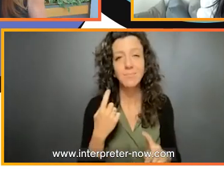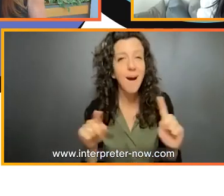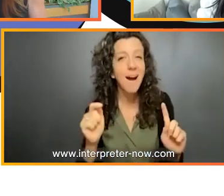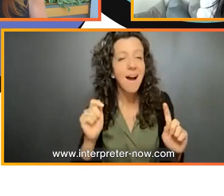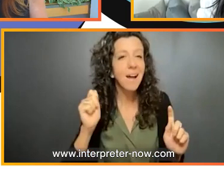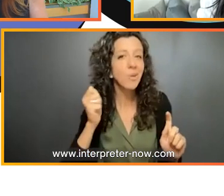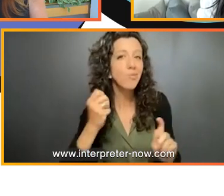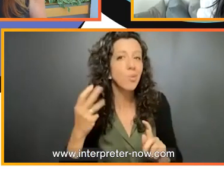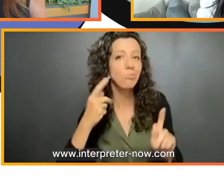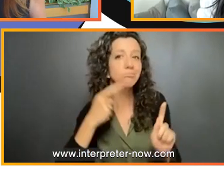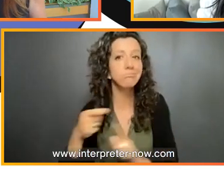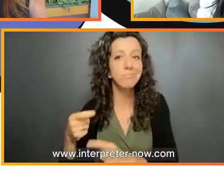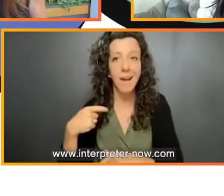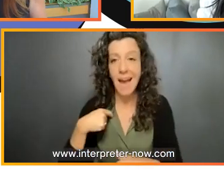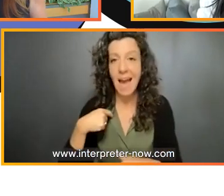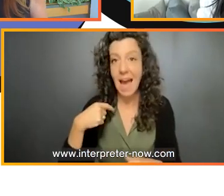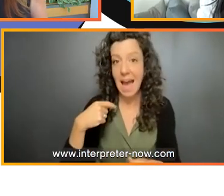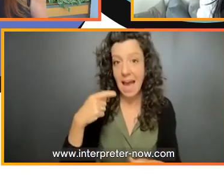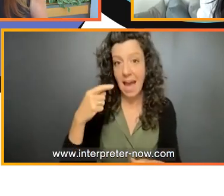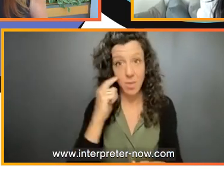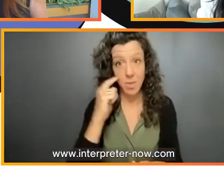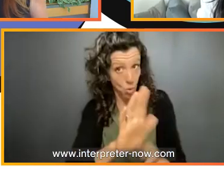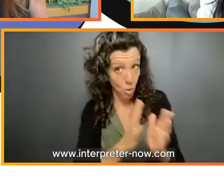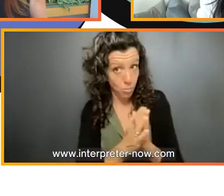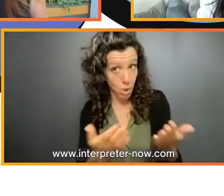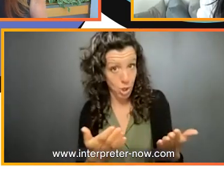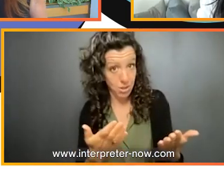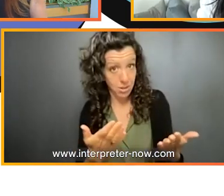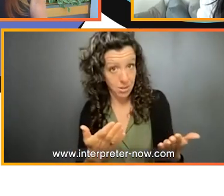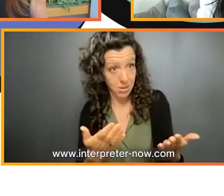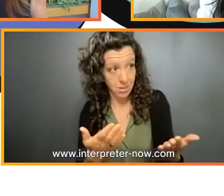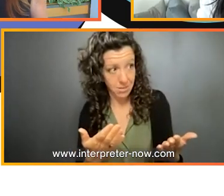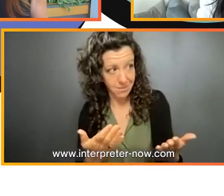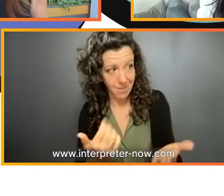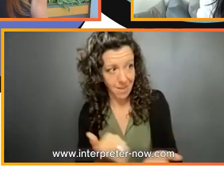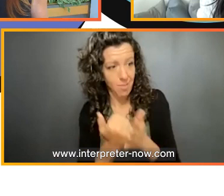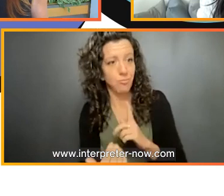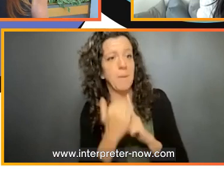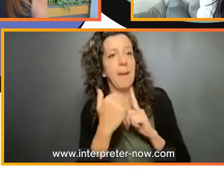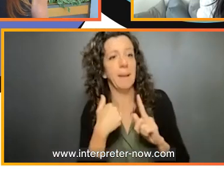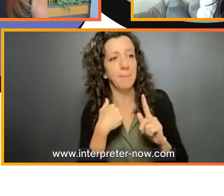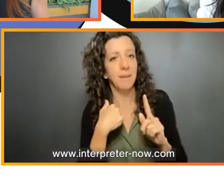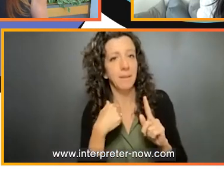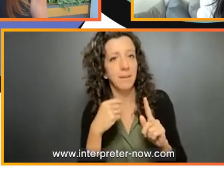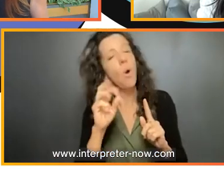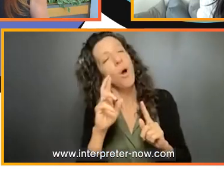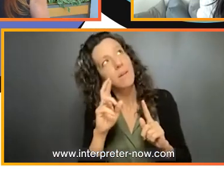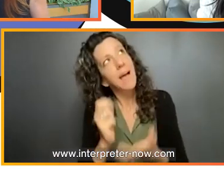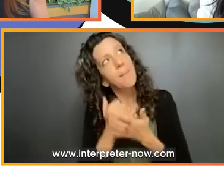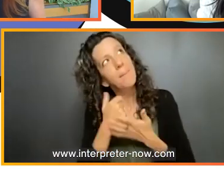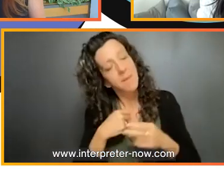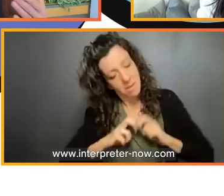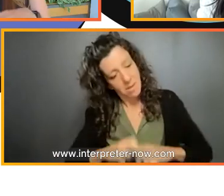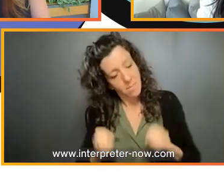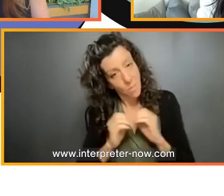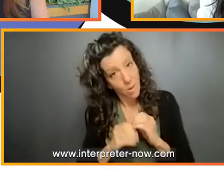over time. But there are a few things in that I think that your book really reminded me of